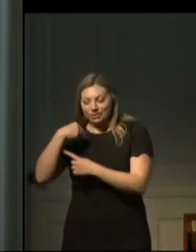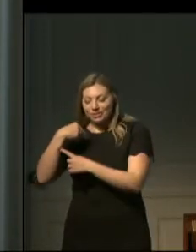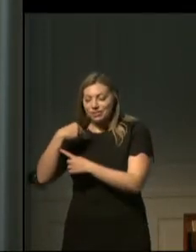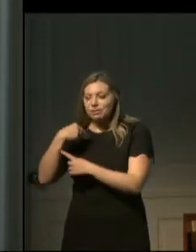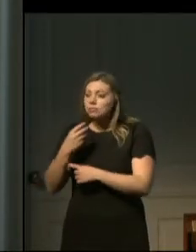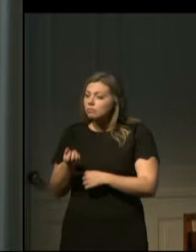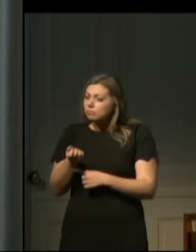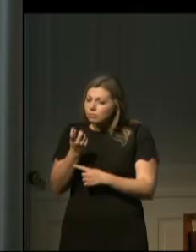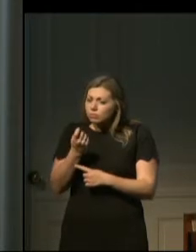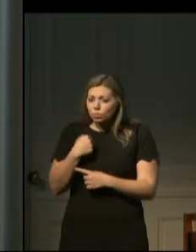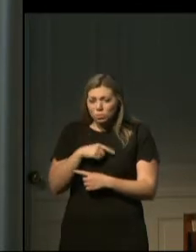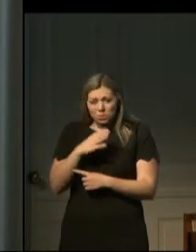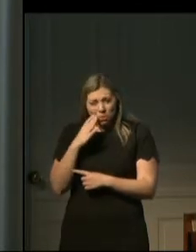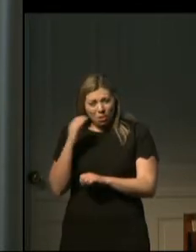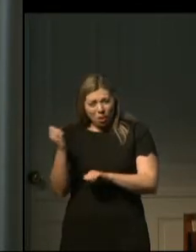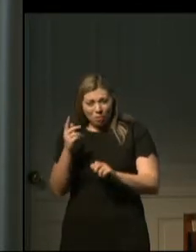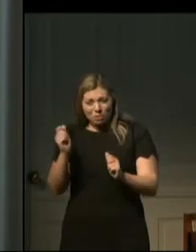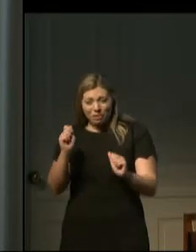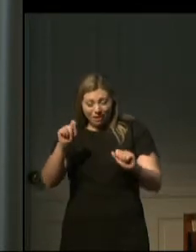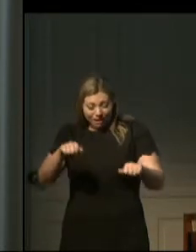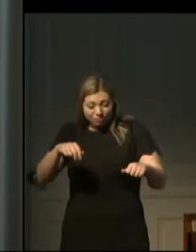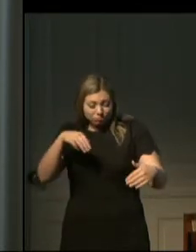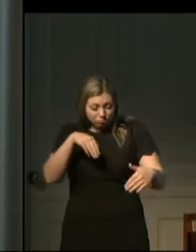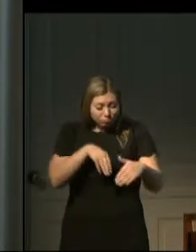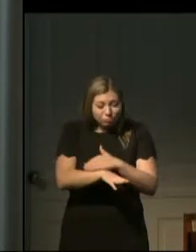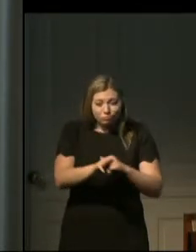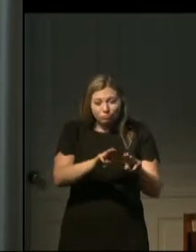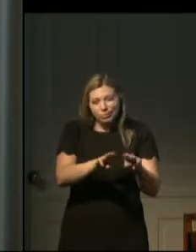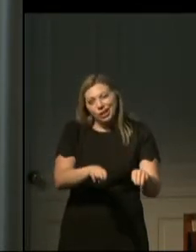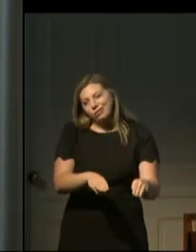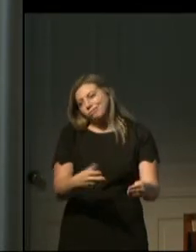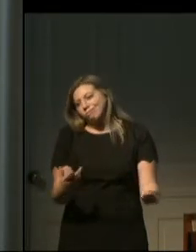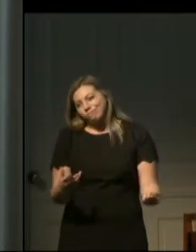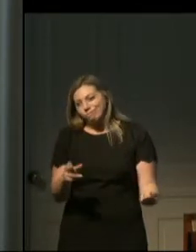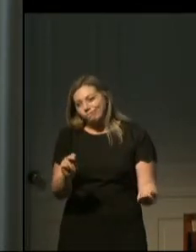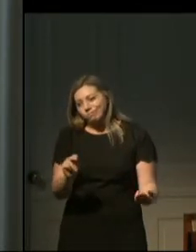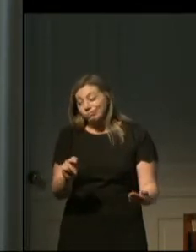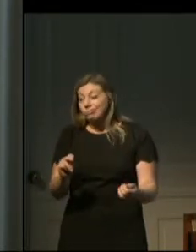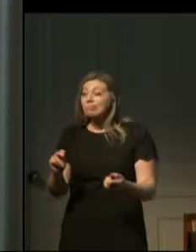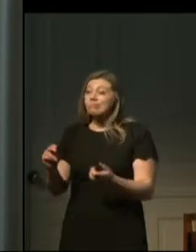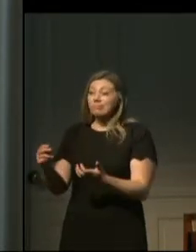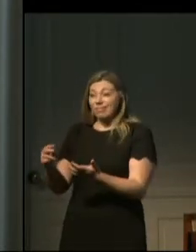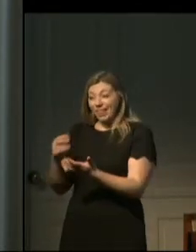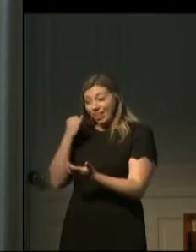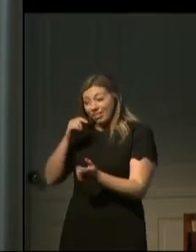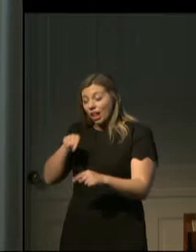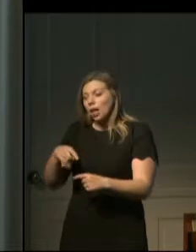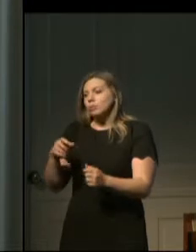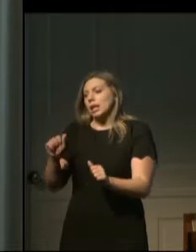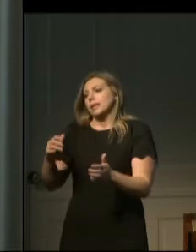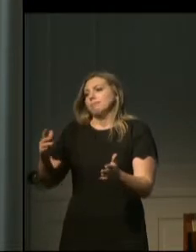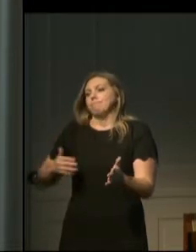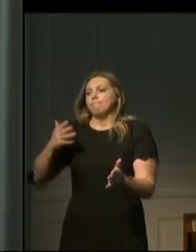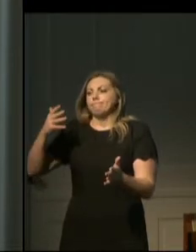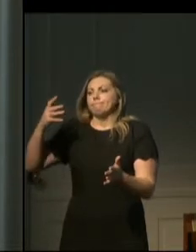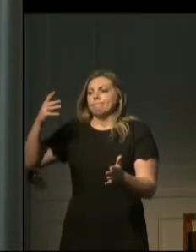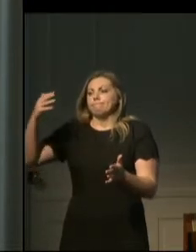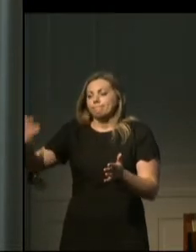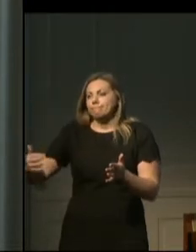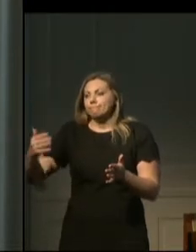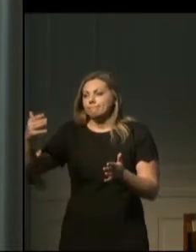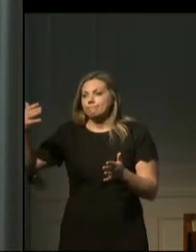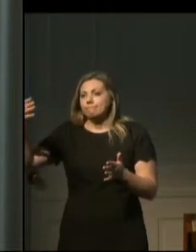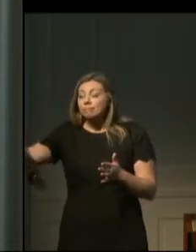we know that not everybody can come to our museums, or if they do come, it's infrequently. And even when they do come,